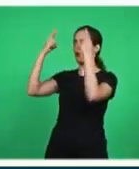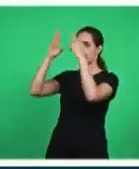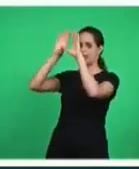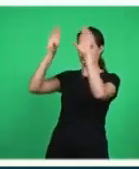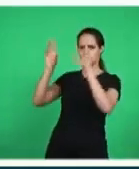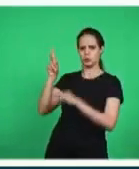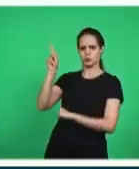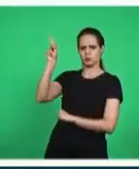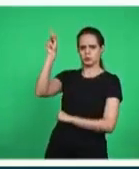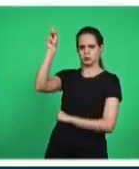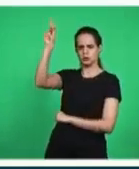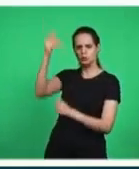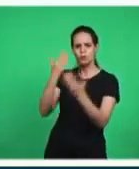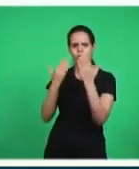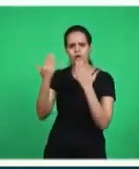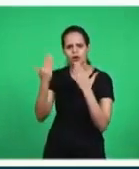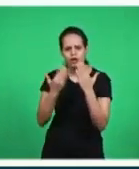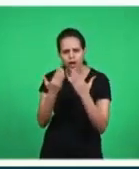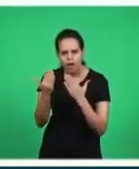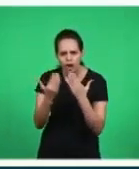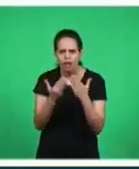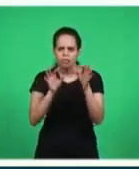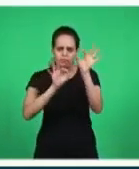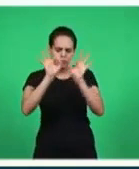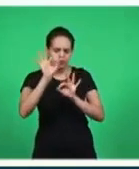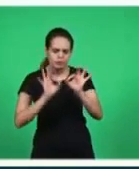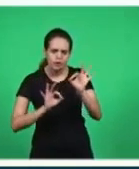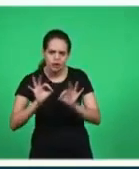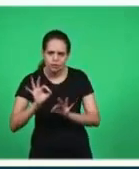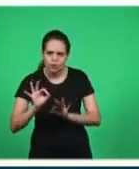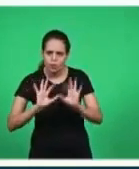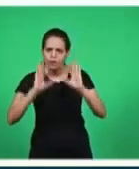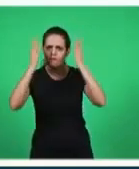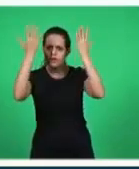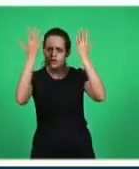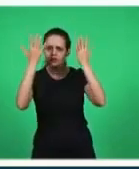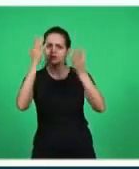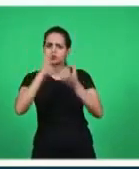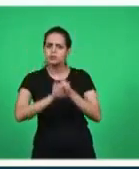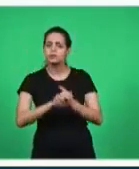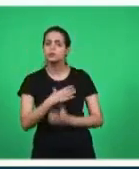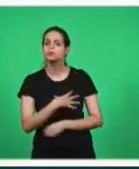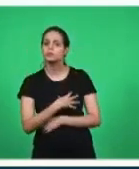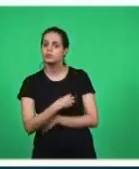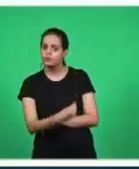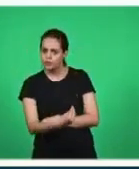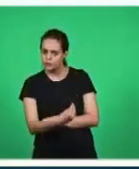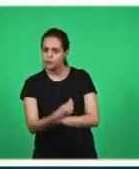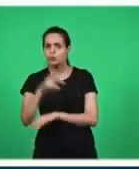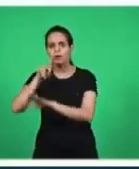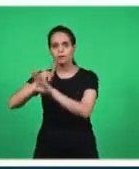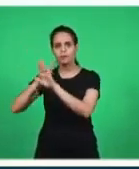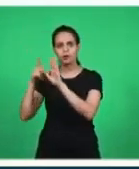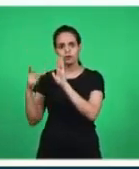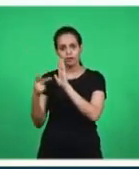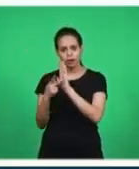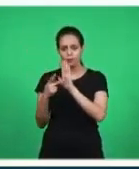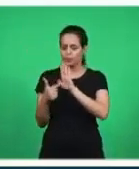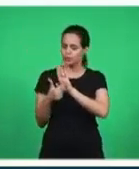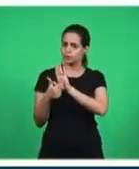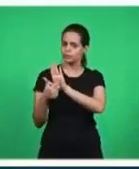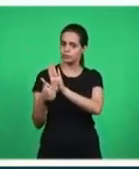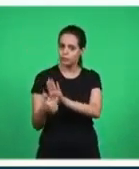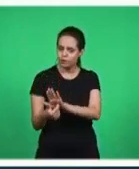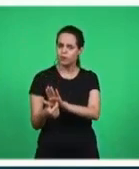celebrate the wedding of his son. And see, here he's speaking about this day of the Lord is near, related to the parable